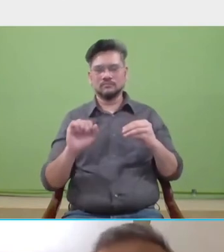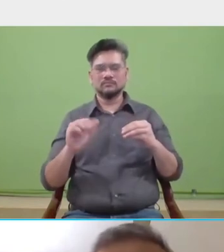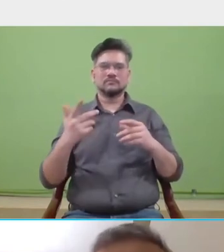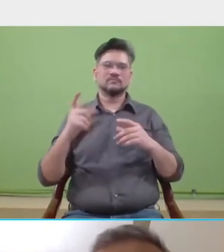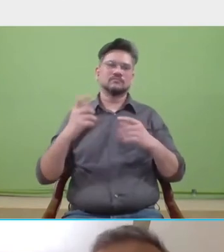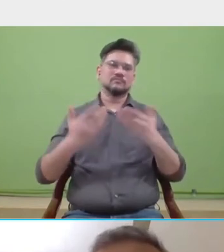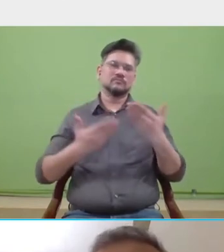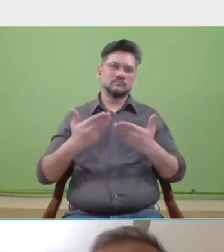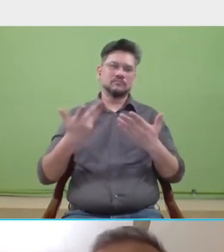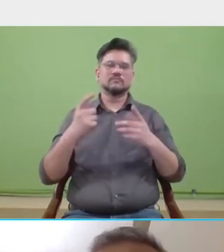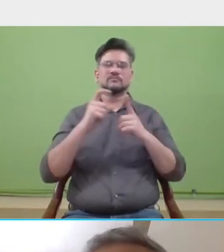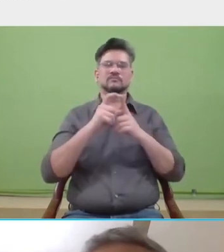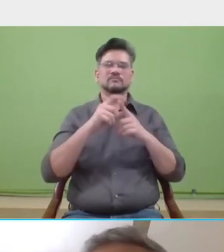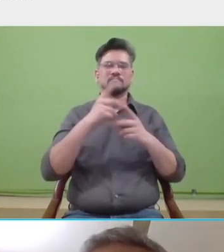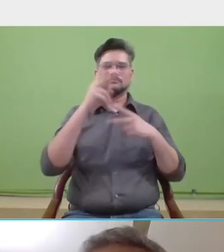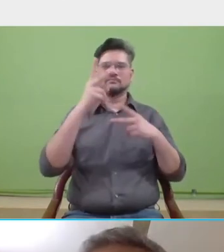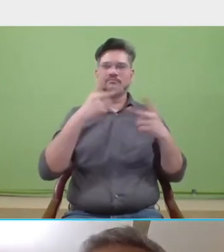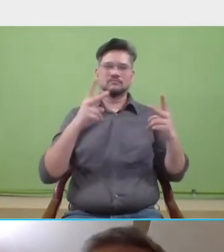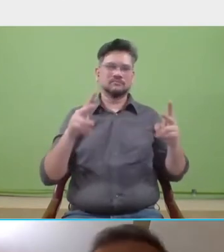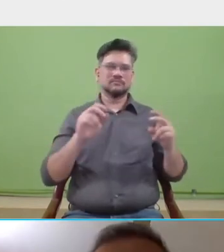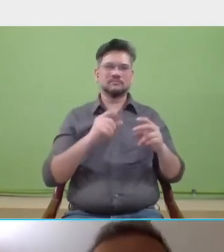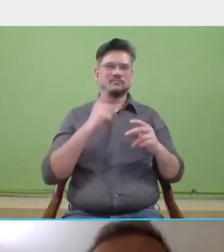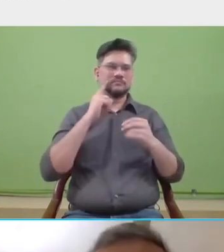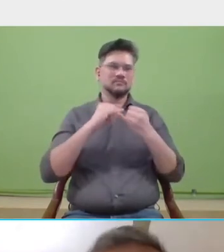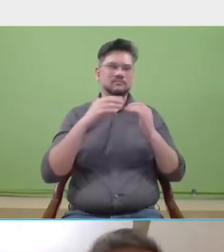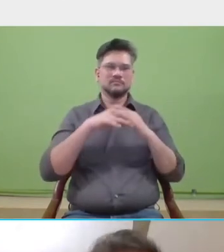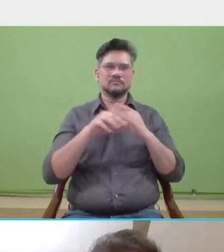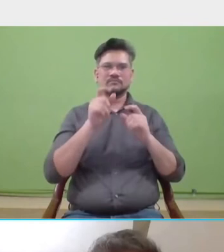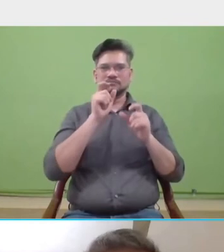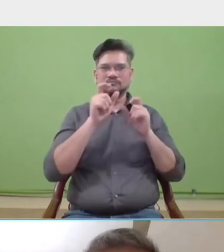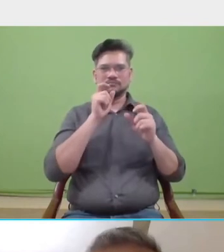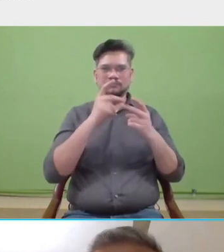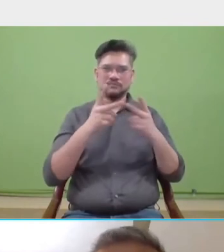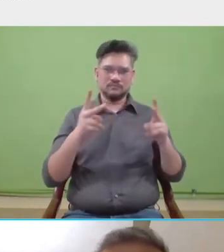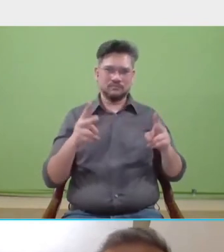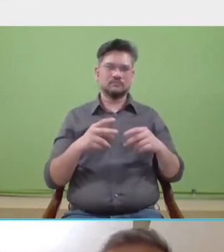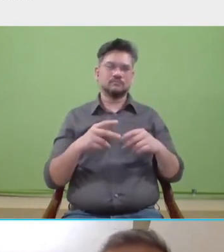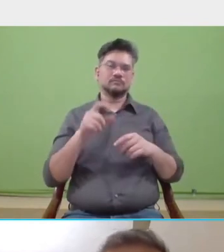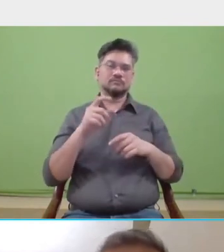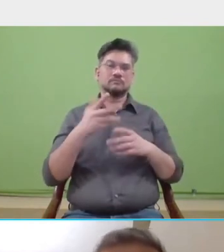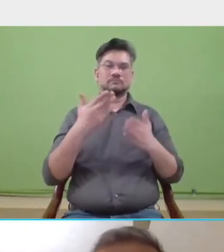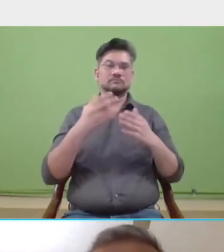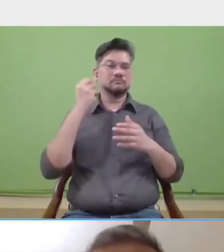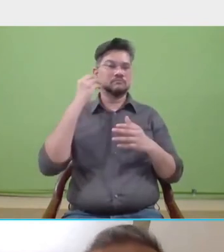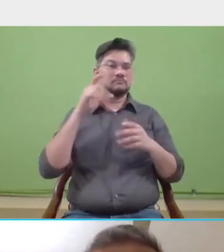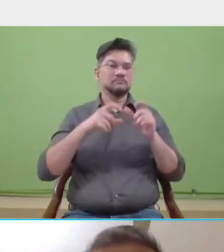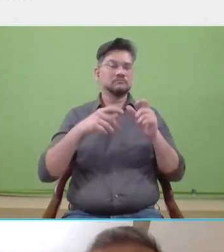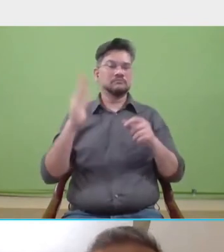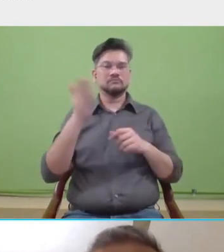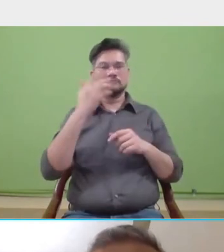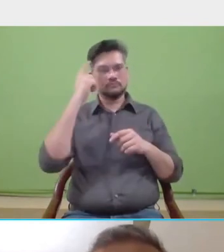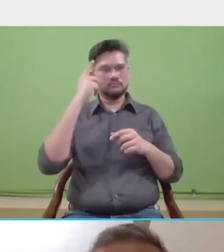varieties and people think of this as different kind of sign languages not so